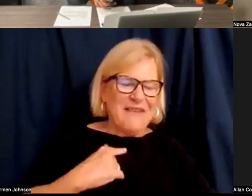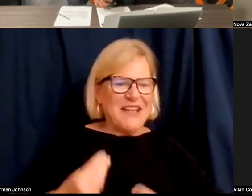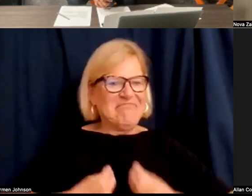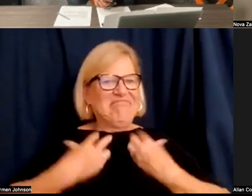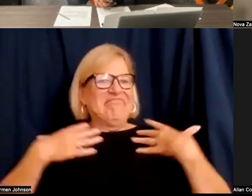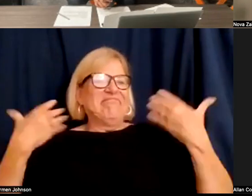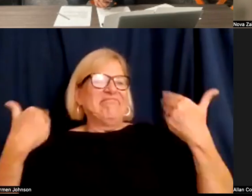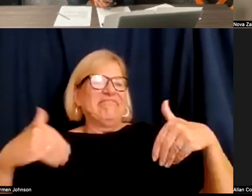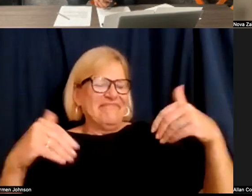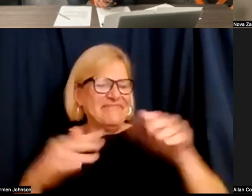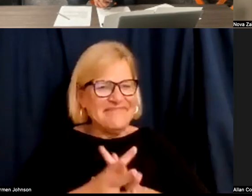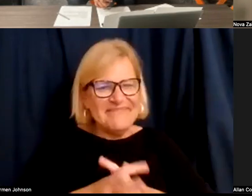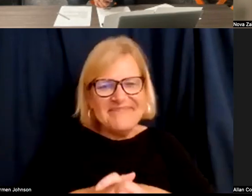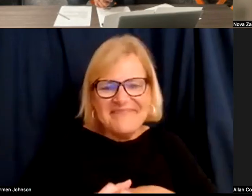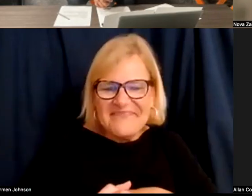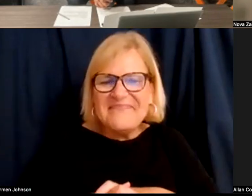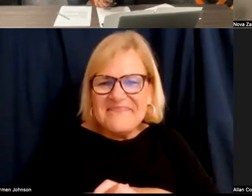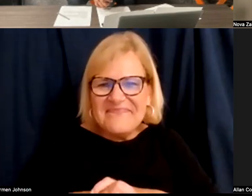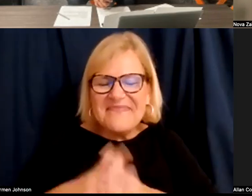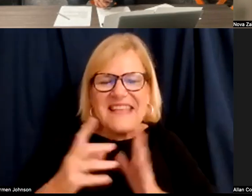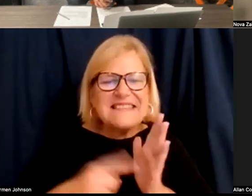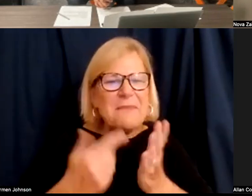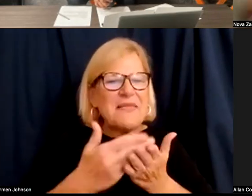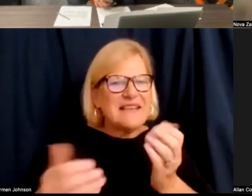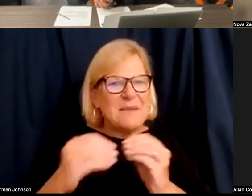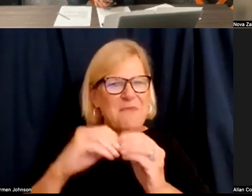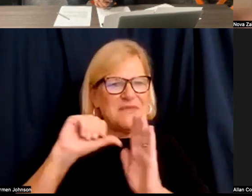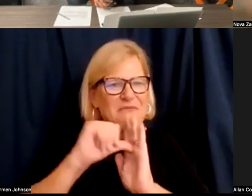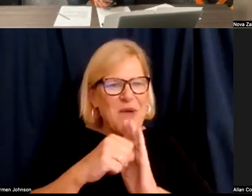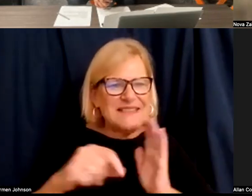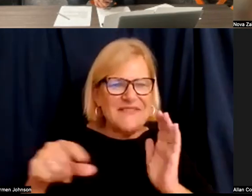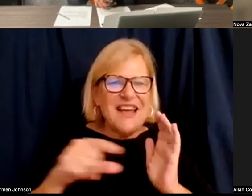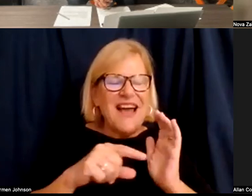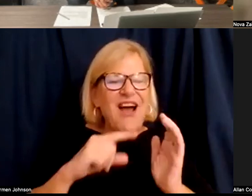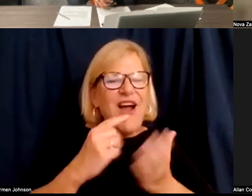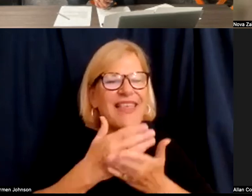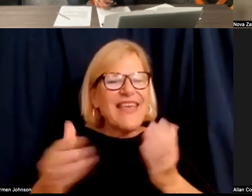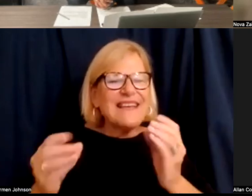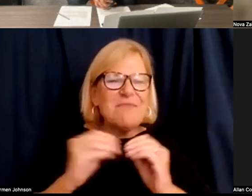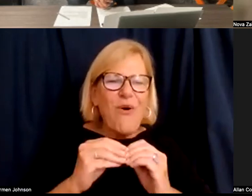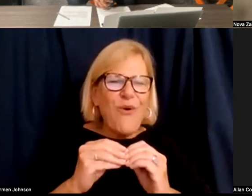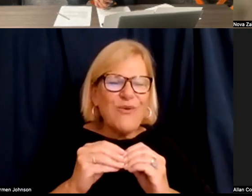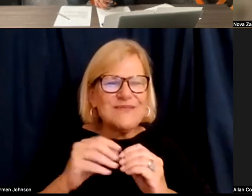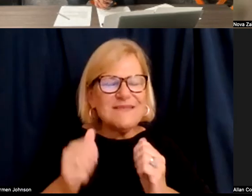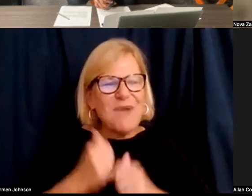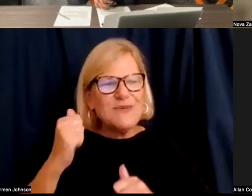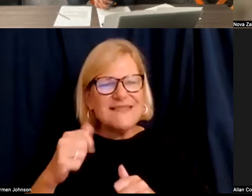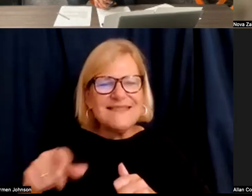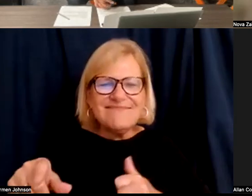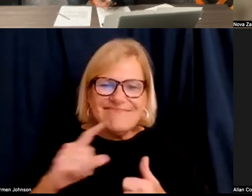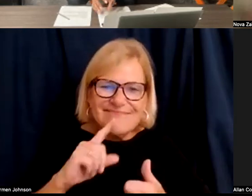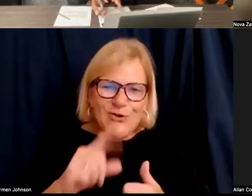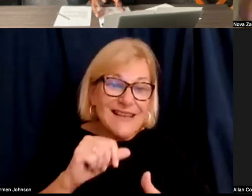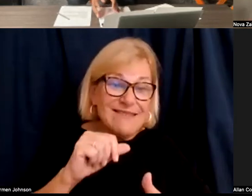up. And so sometimes the things that are most impressive are the things that are most unimpressive from like a